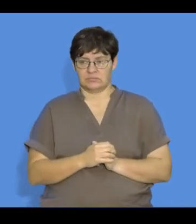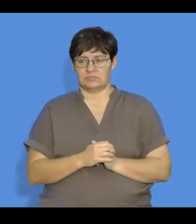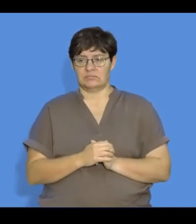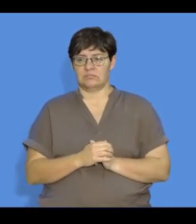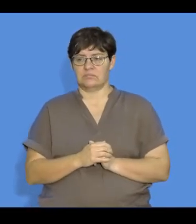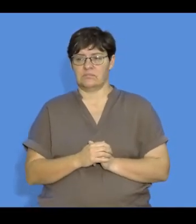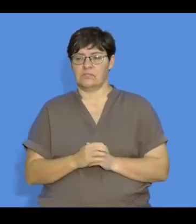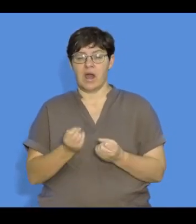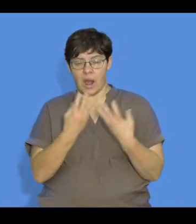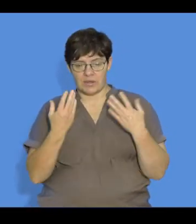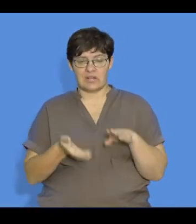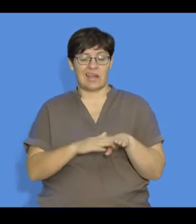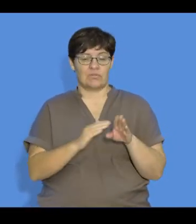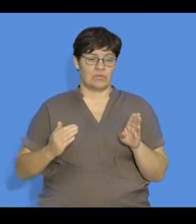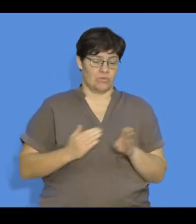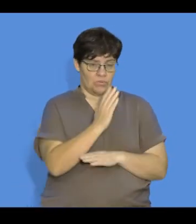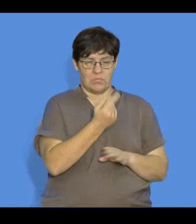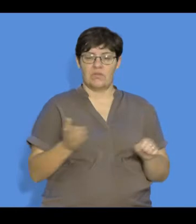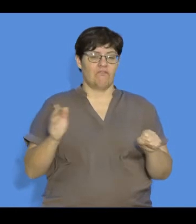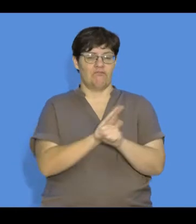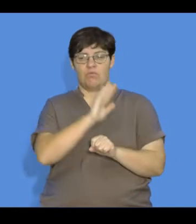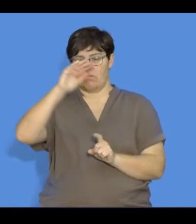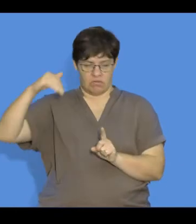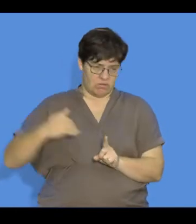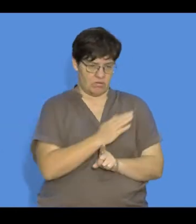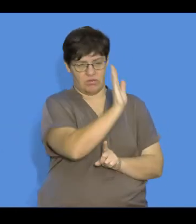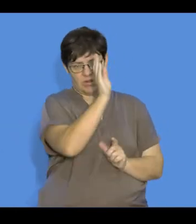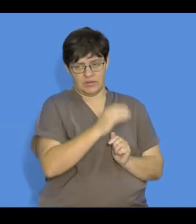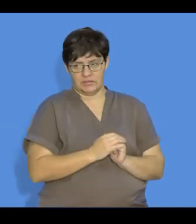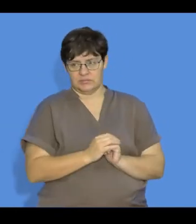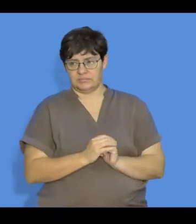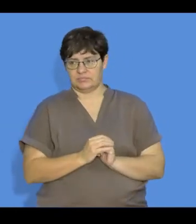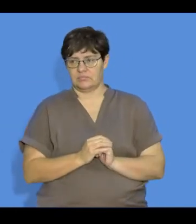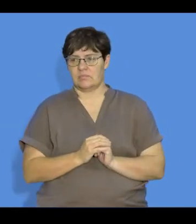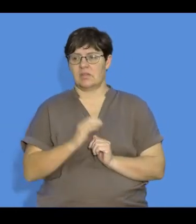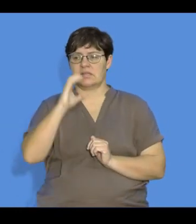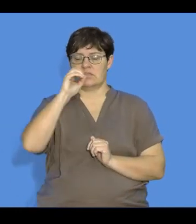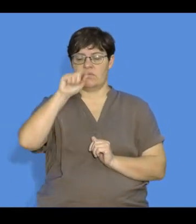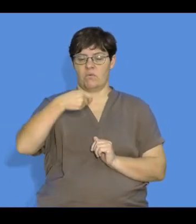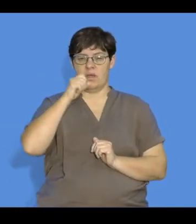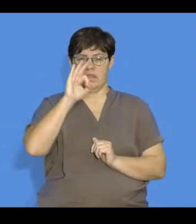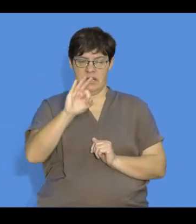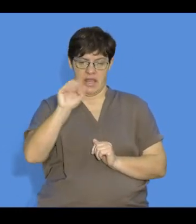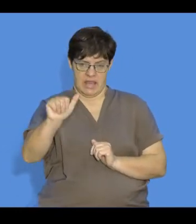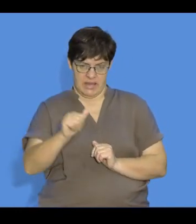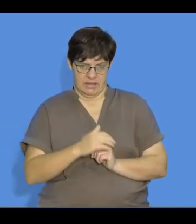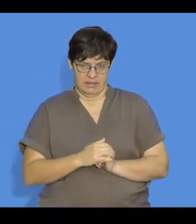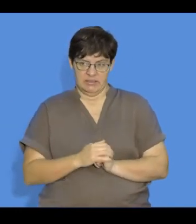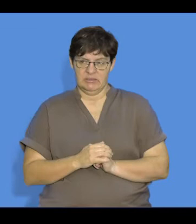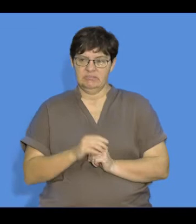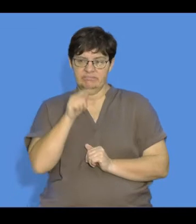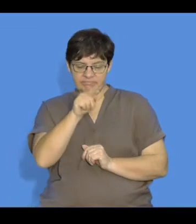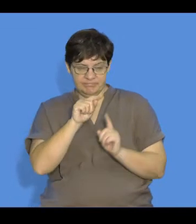goes through R1 is the total current in this case, which is 0.3 amperes. Now, at